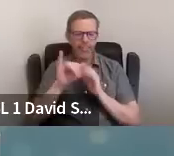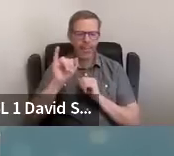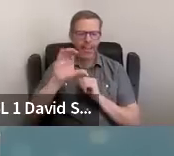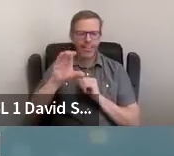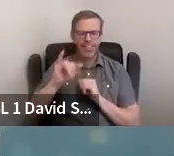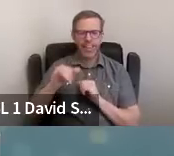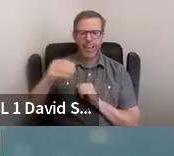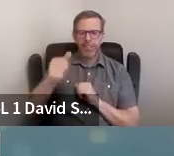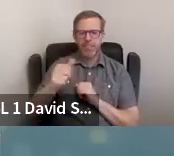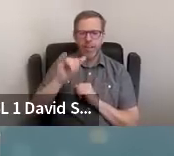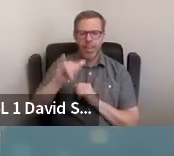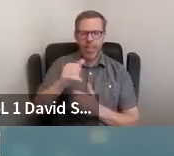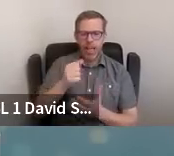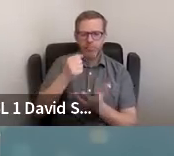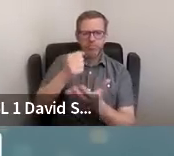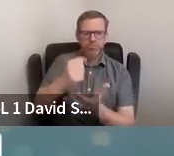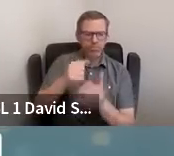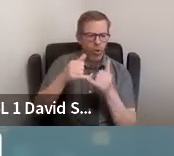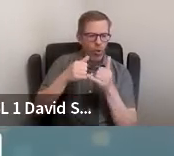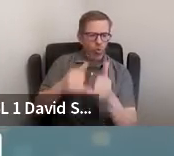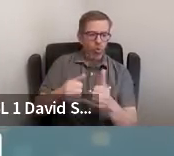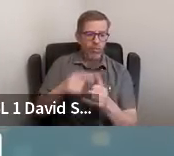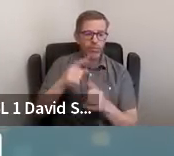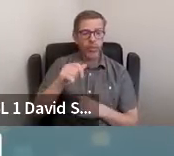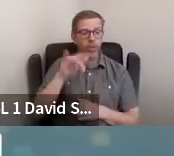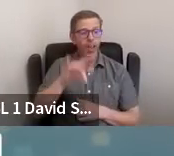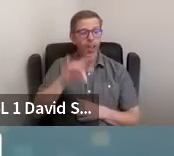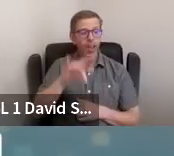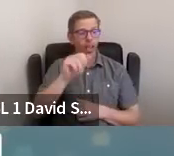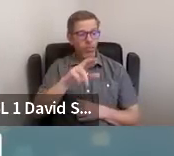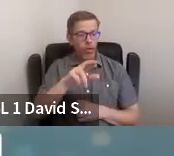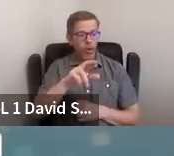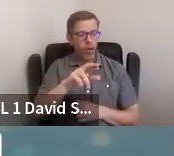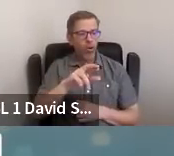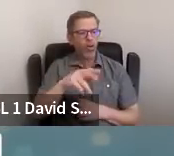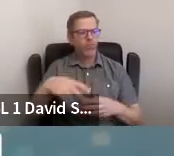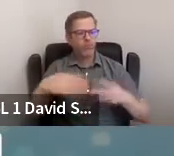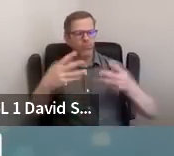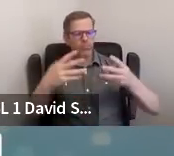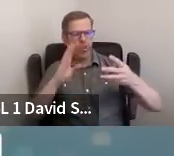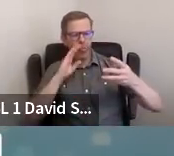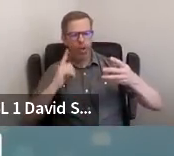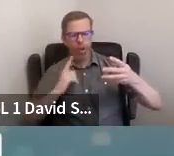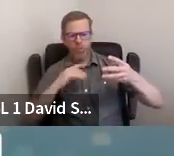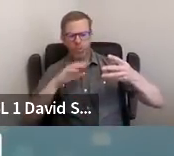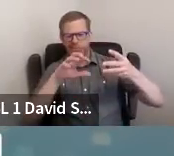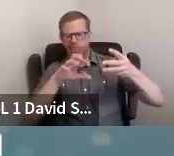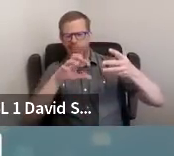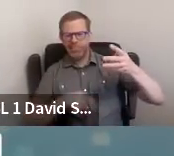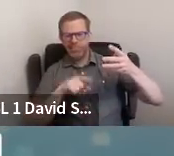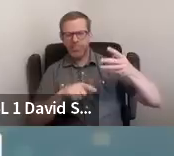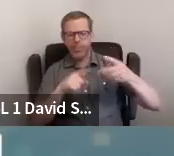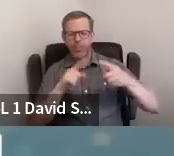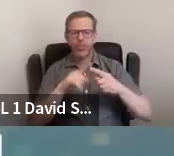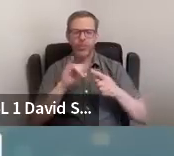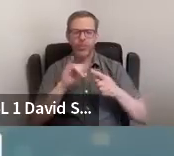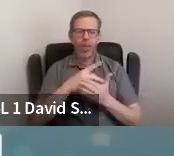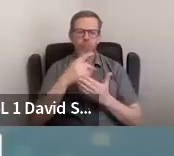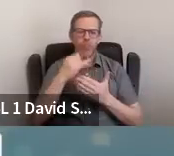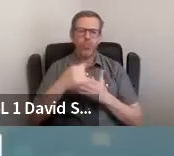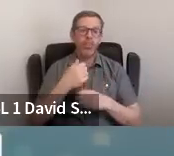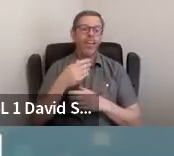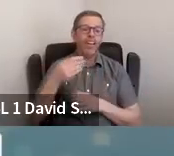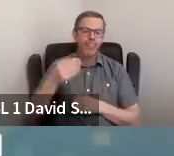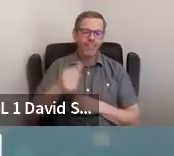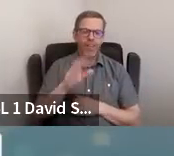that funded those awards. And you can click on a bar in the graph, and the results will automatically filter down to the projects funded by that